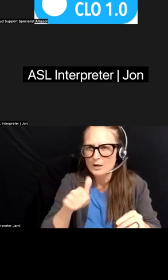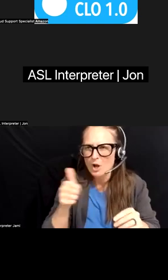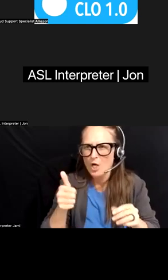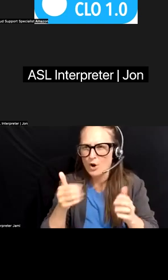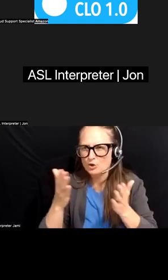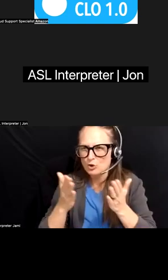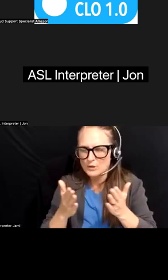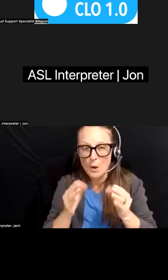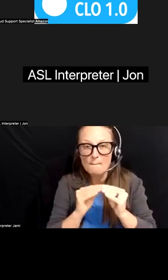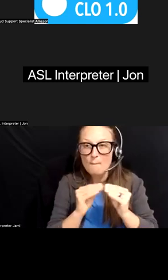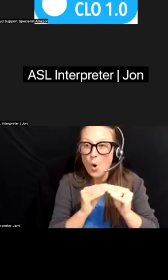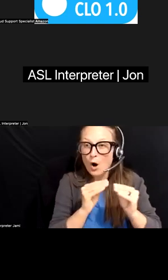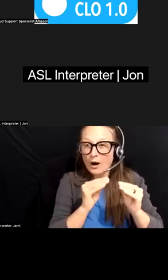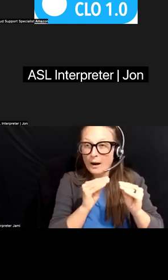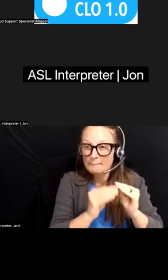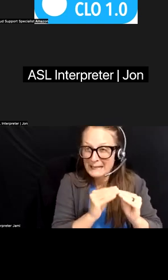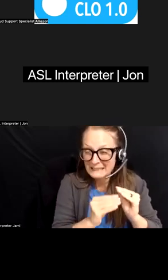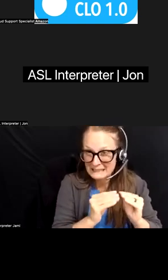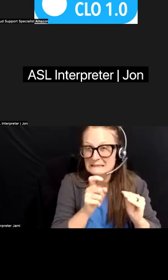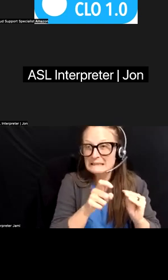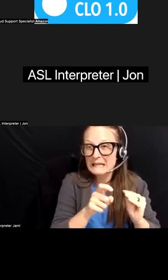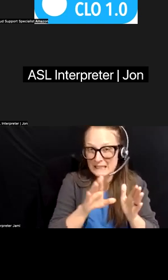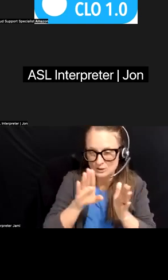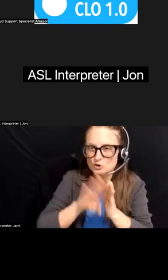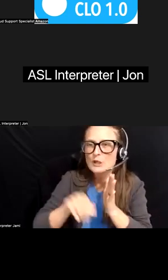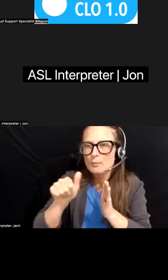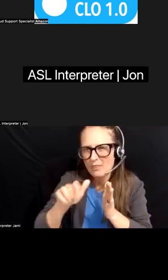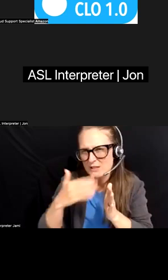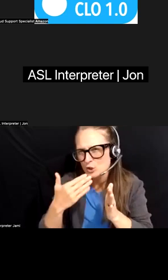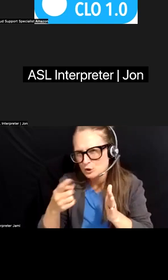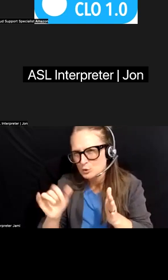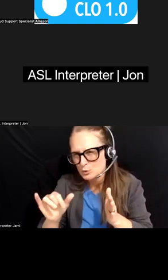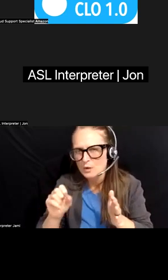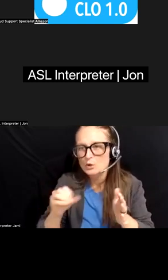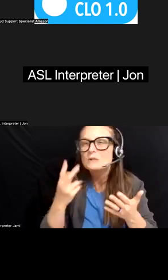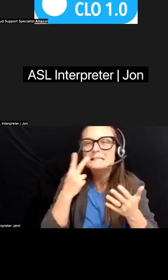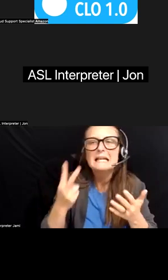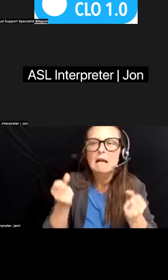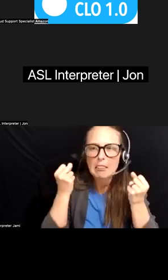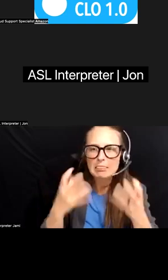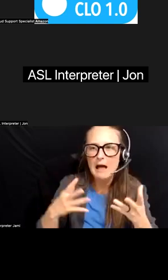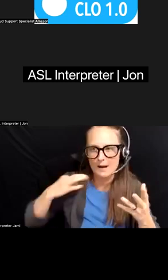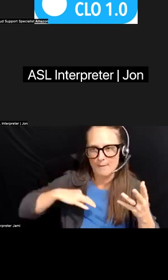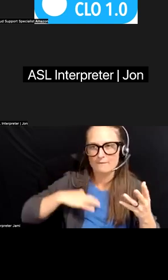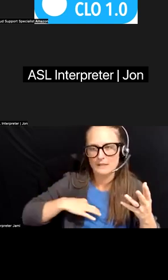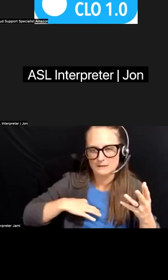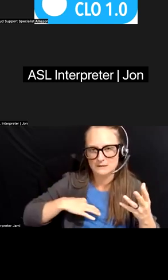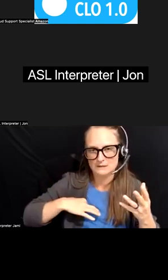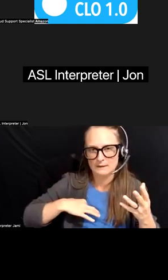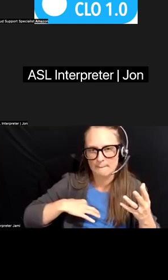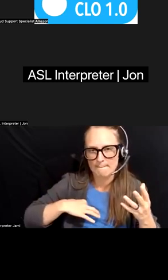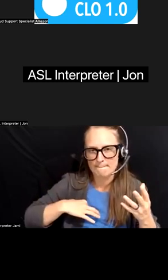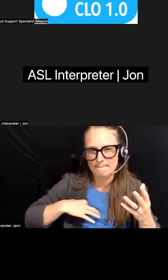There's no maintenance needed. That's good too, cheaper, easier. So you're going to see lots of benefits. So we're going to see here